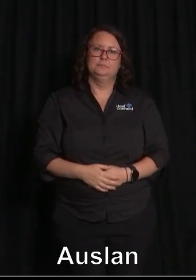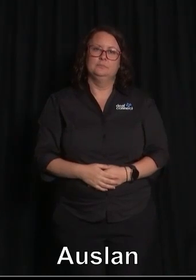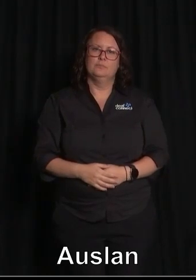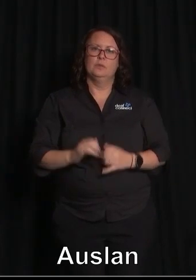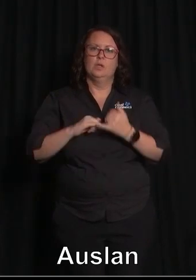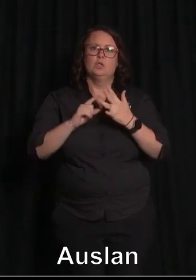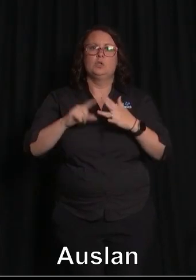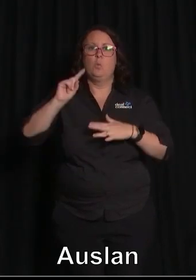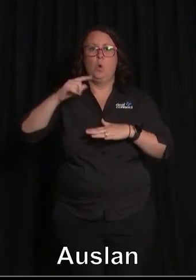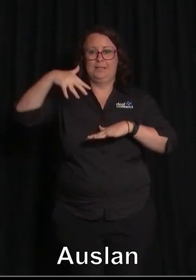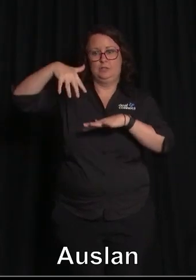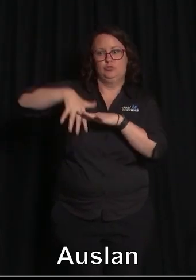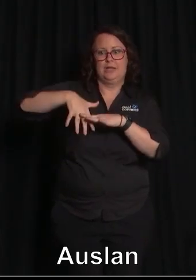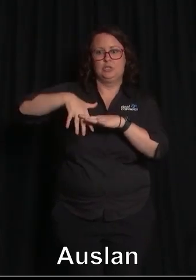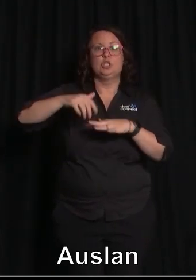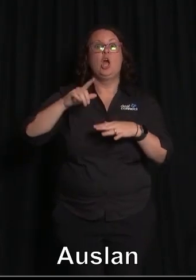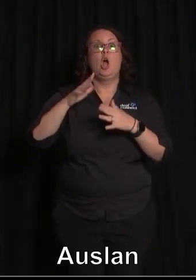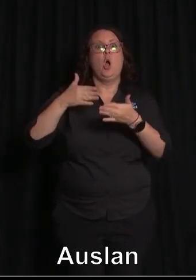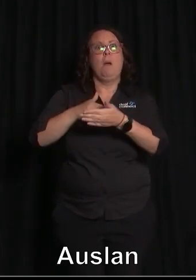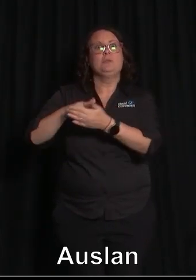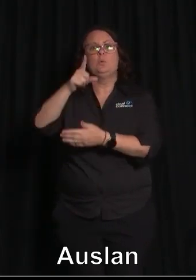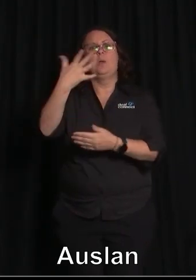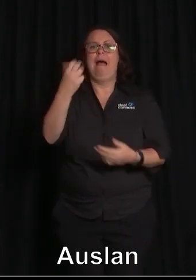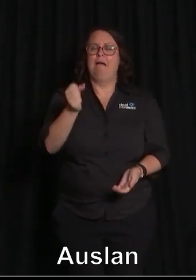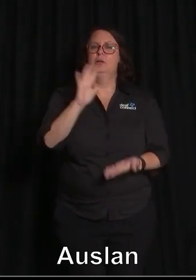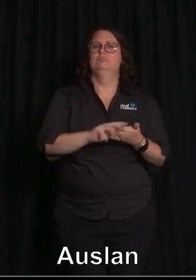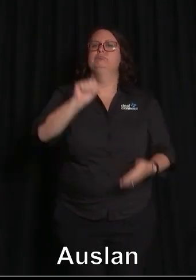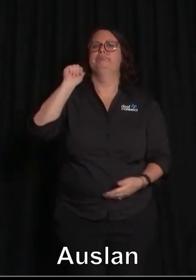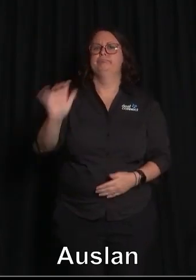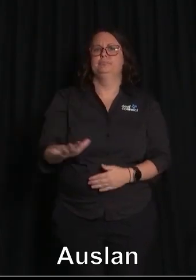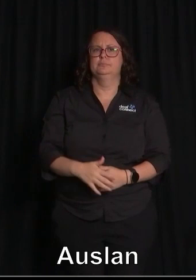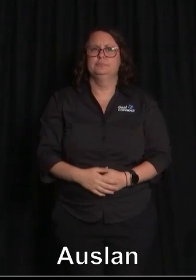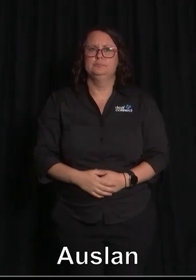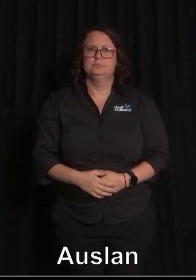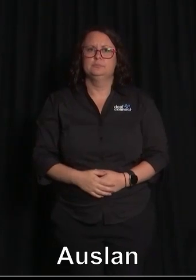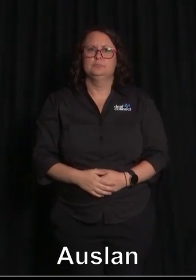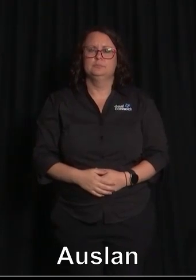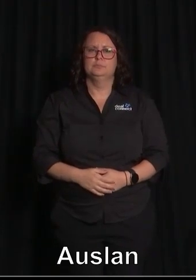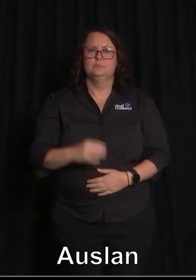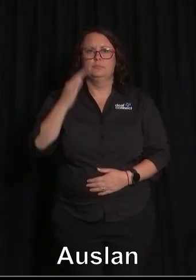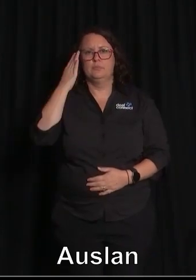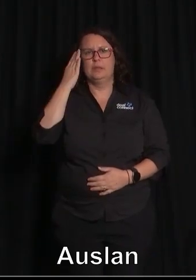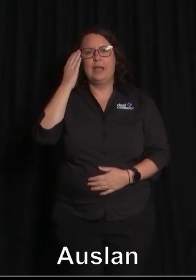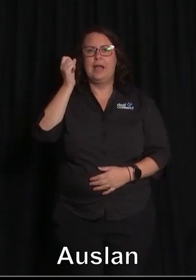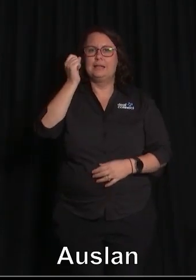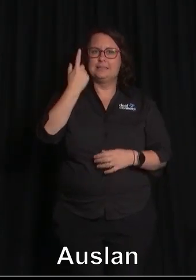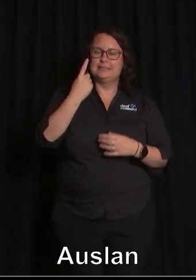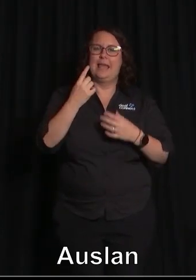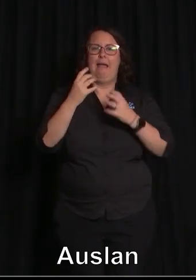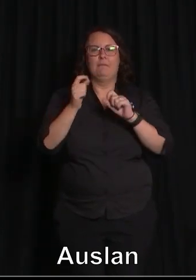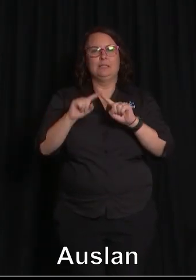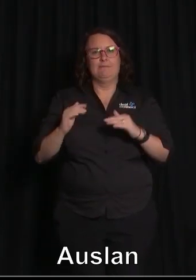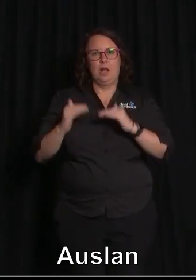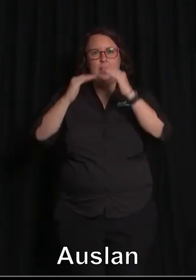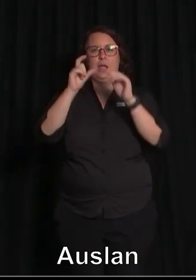entrenched obstacles are alleviated. Very aware, of course, that many operate at different levels. For example, at a clinical level,